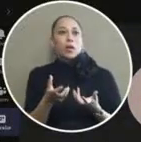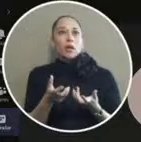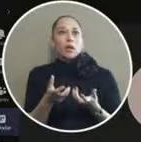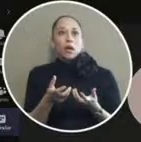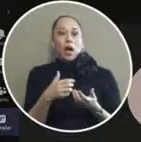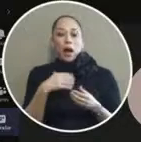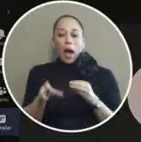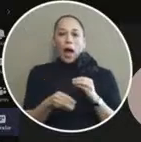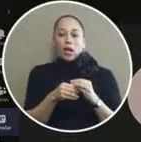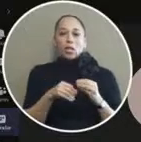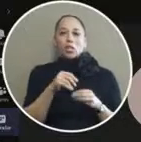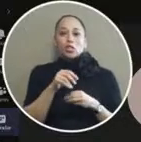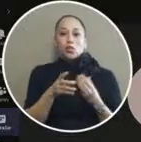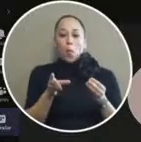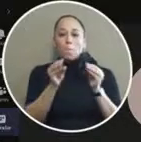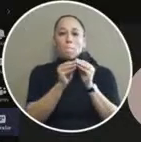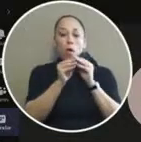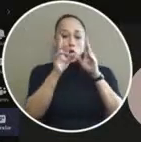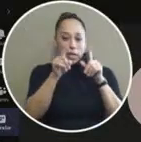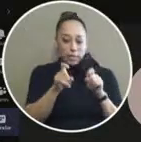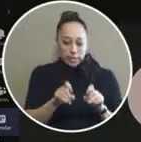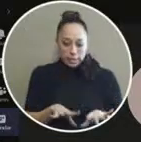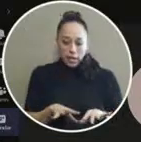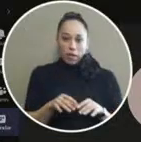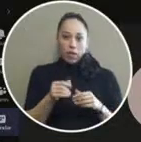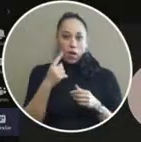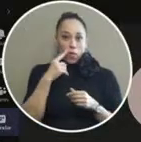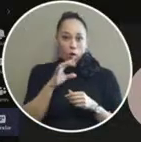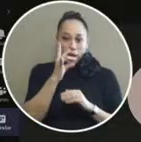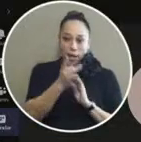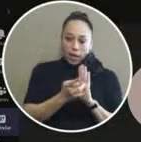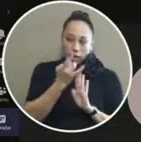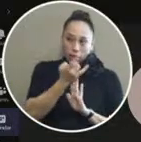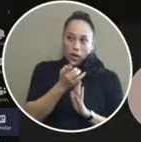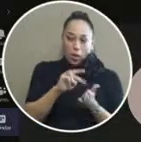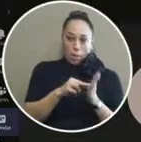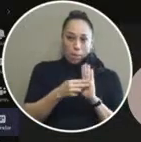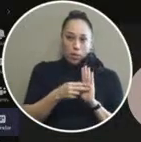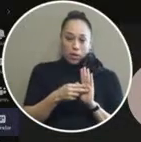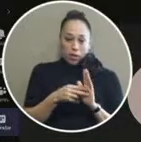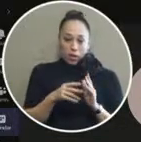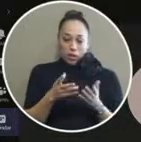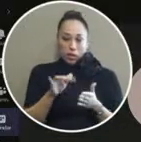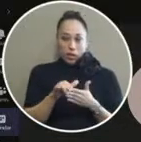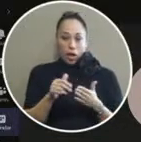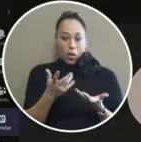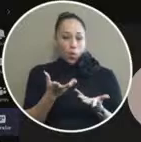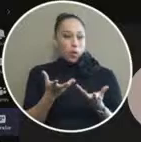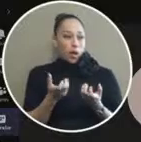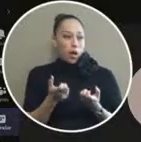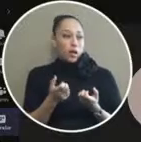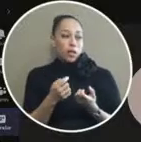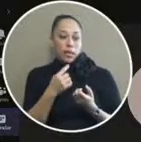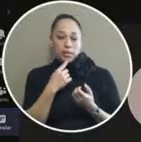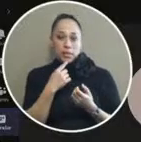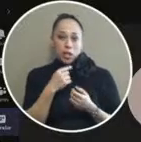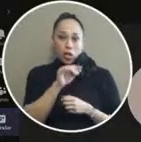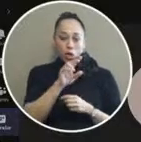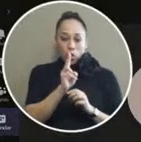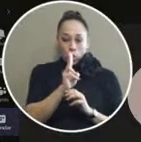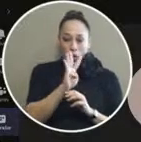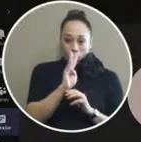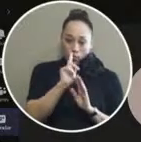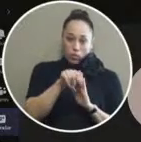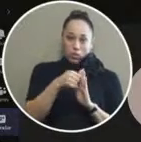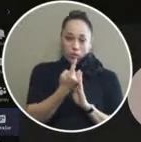up to 500 more tests that can be processed in an 8-hour period, which means that a turnaround time, we'll be looking at a turnaround time of 24